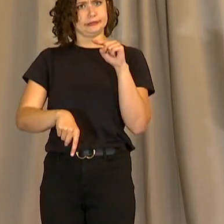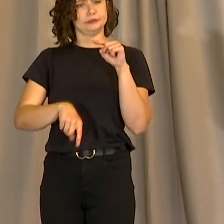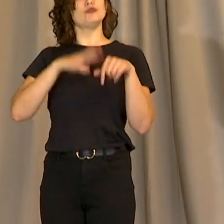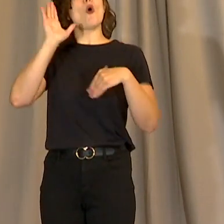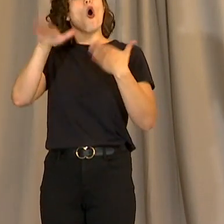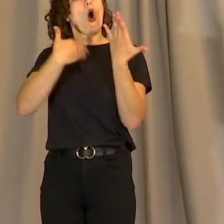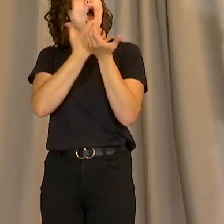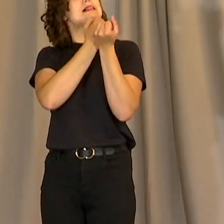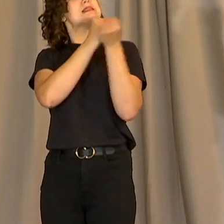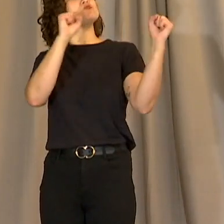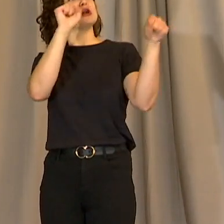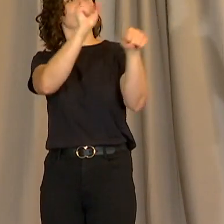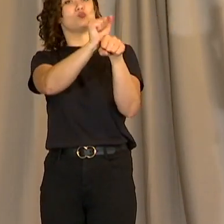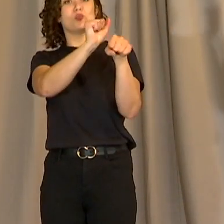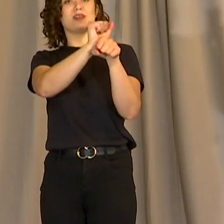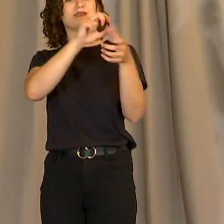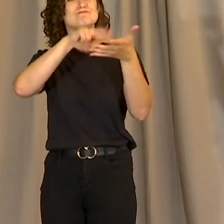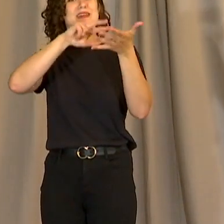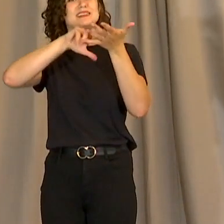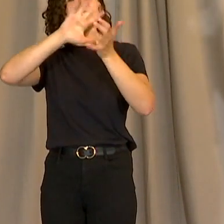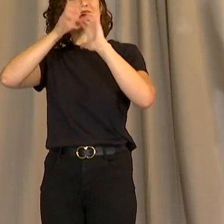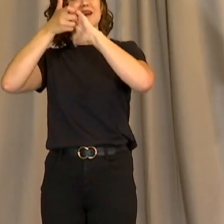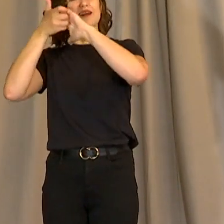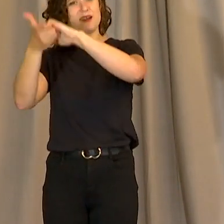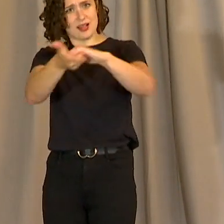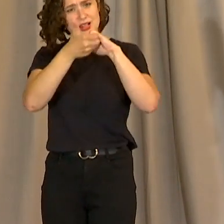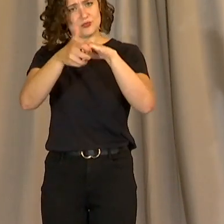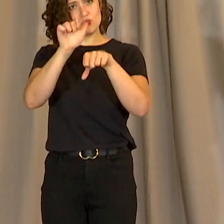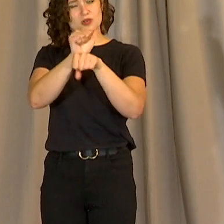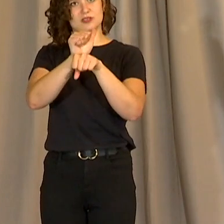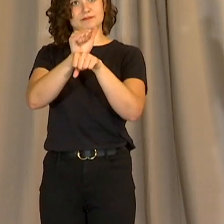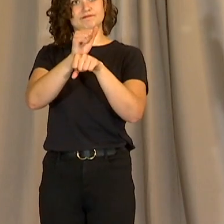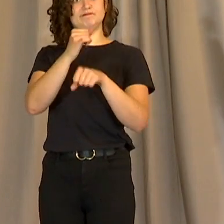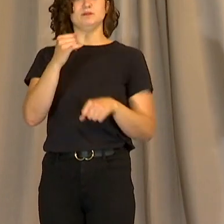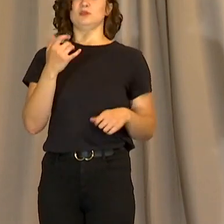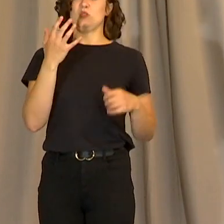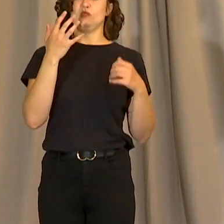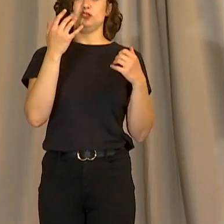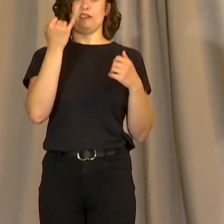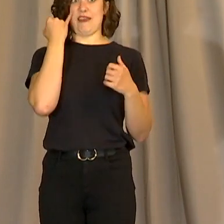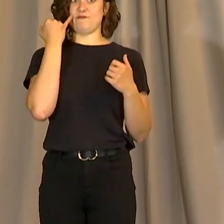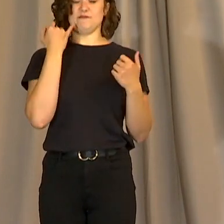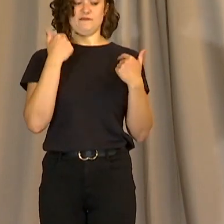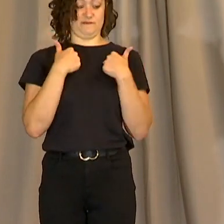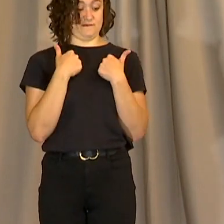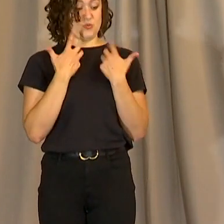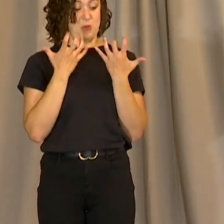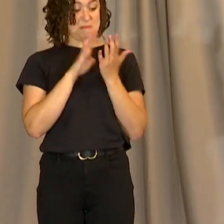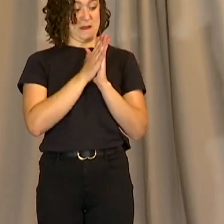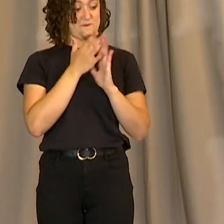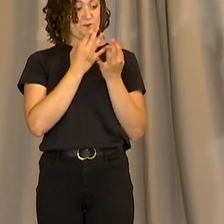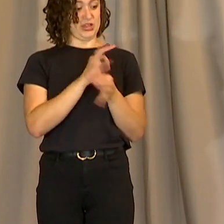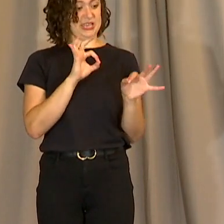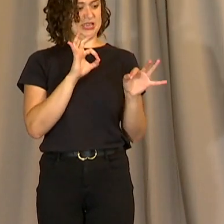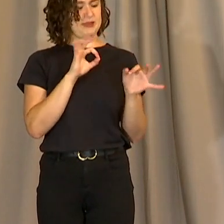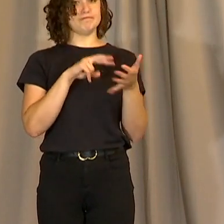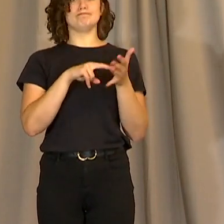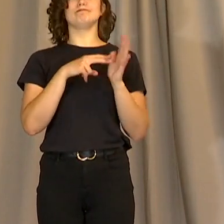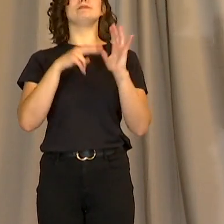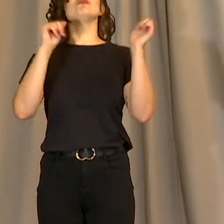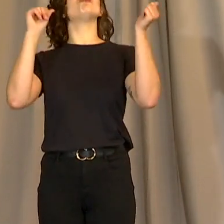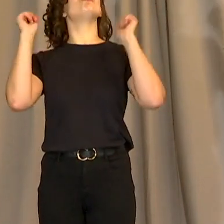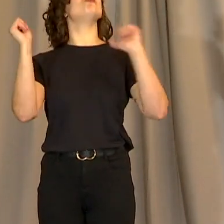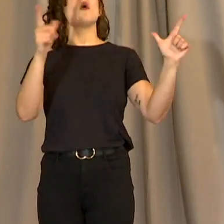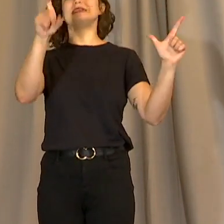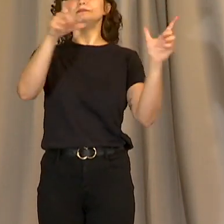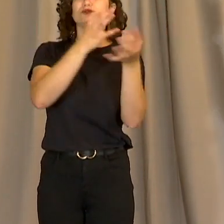work. And so if any of us want to be free, we all have to be free. We have to get free together. So you have to figure out how